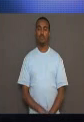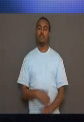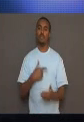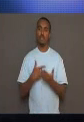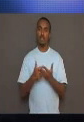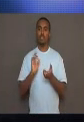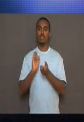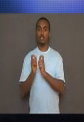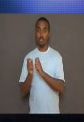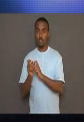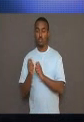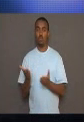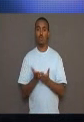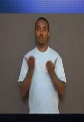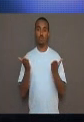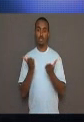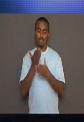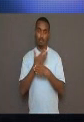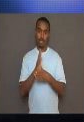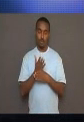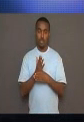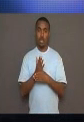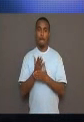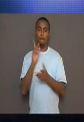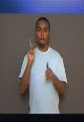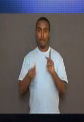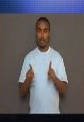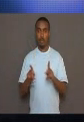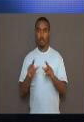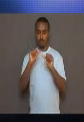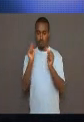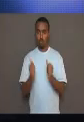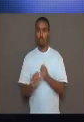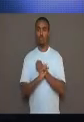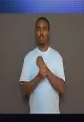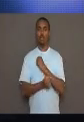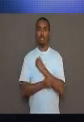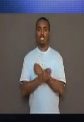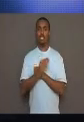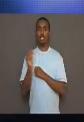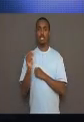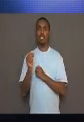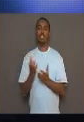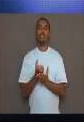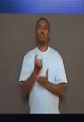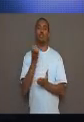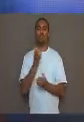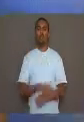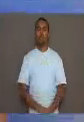This exchange of goods between people forms the basis of an economy.